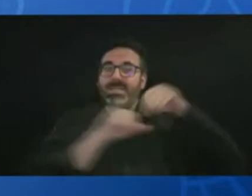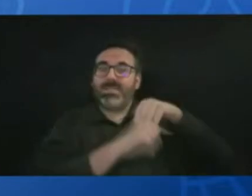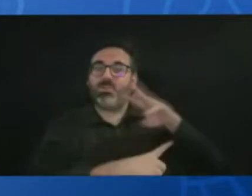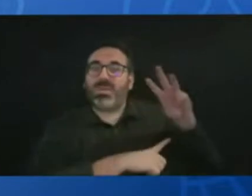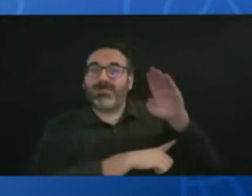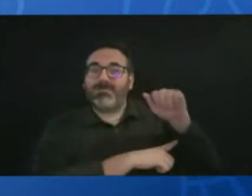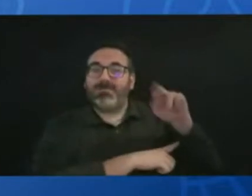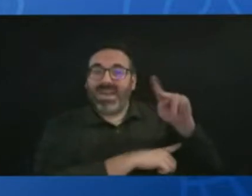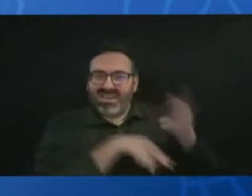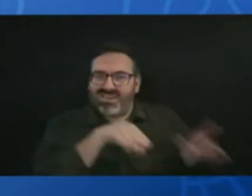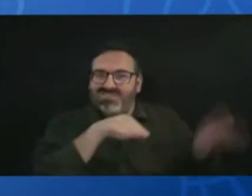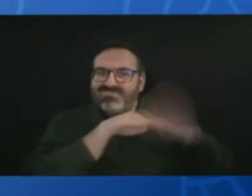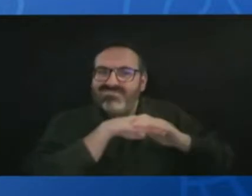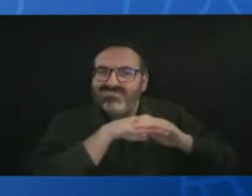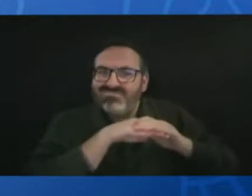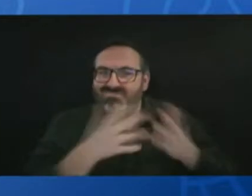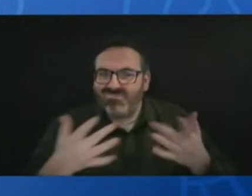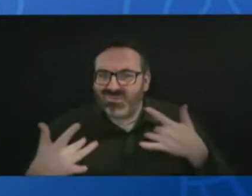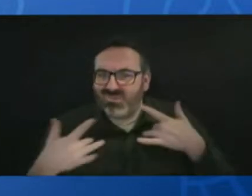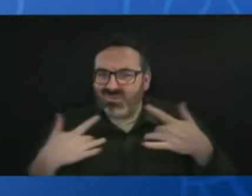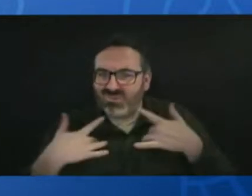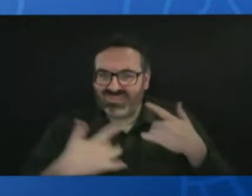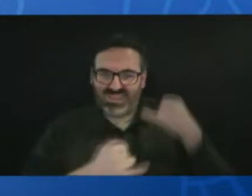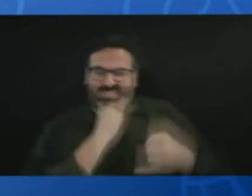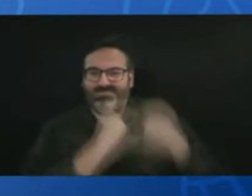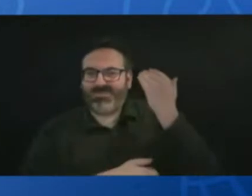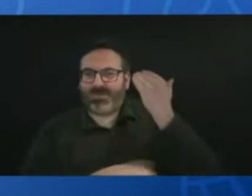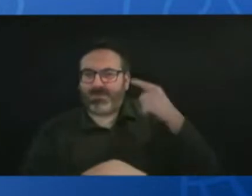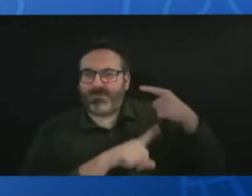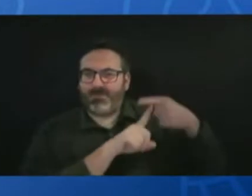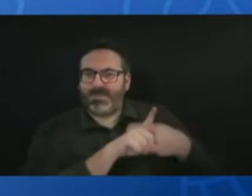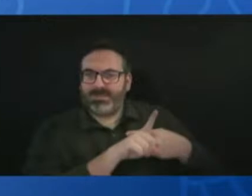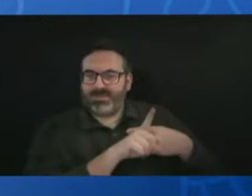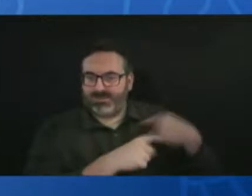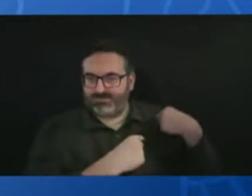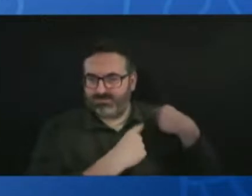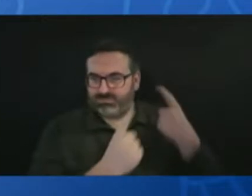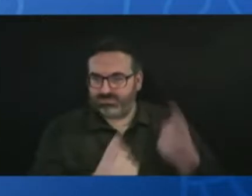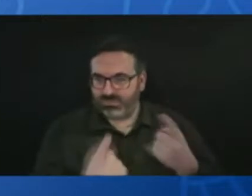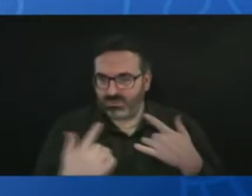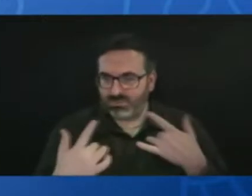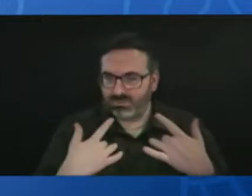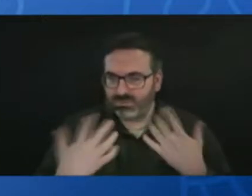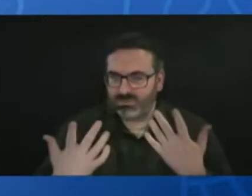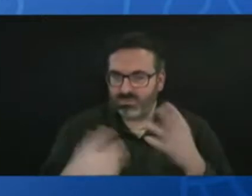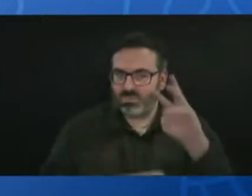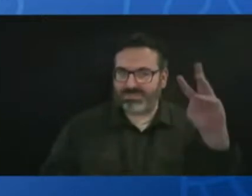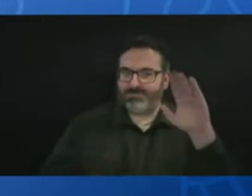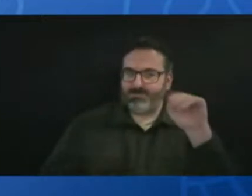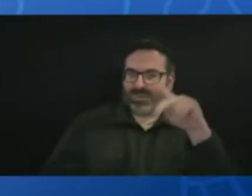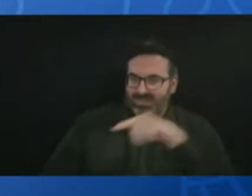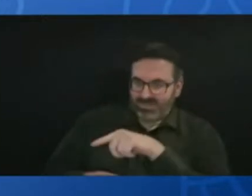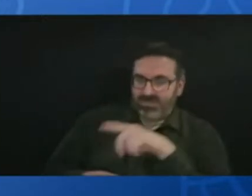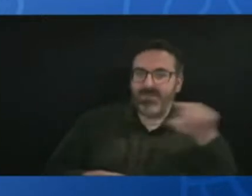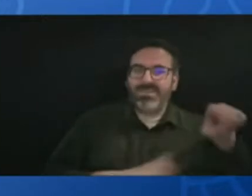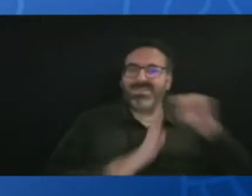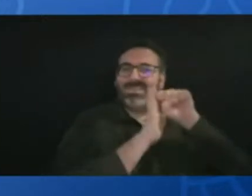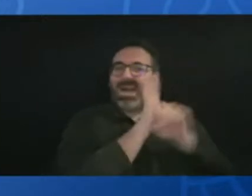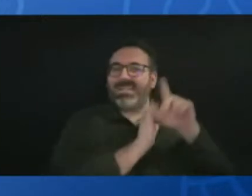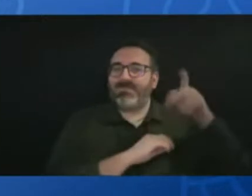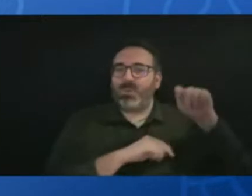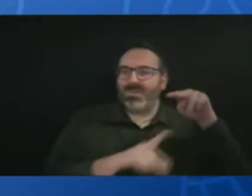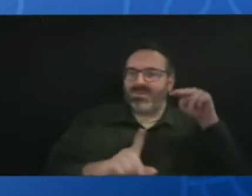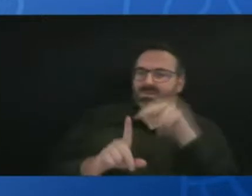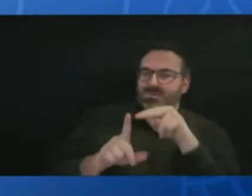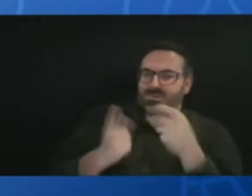is this State Department about what we're seeing in the West Bank? Well, I'm going to check any loss of life or